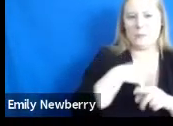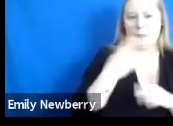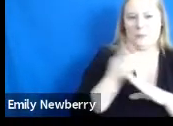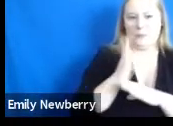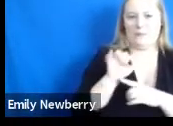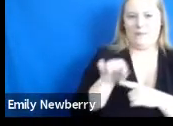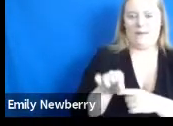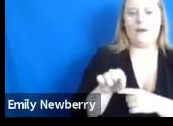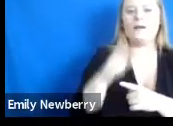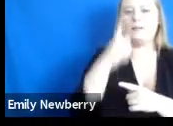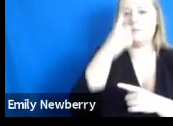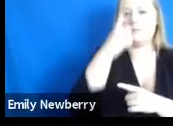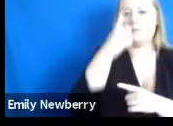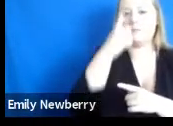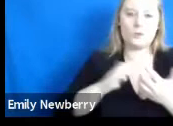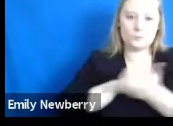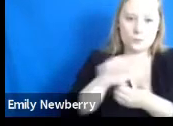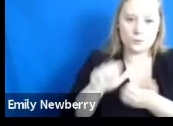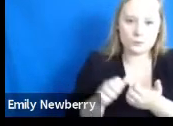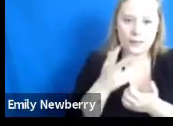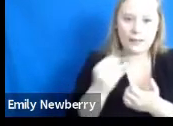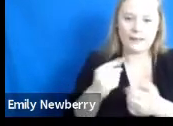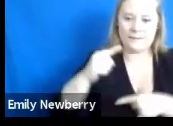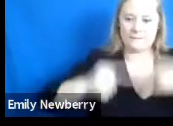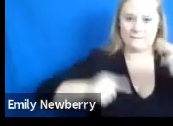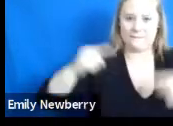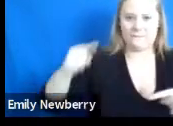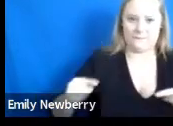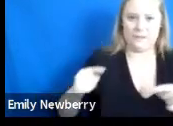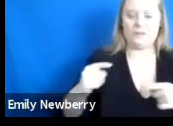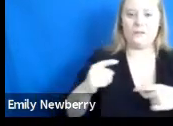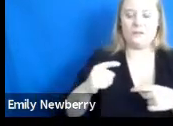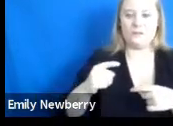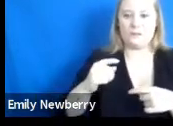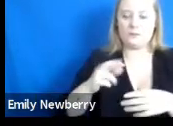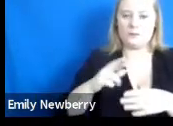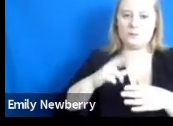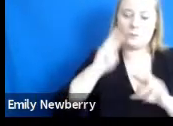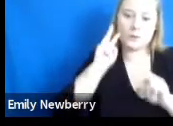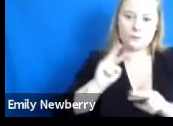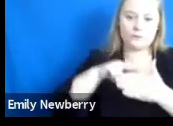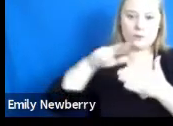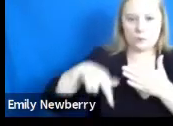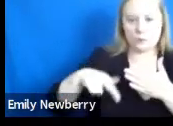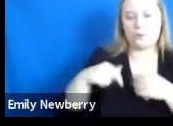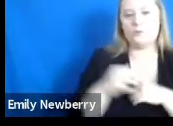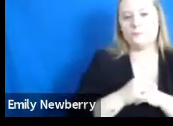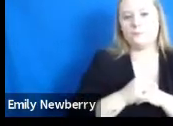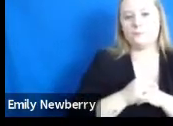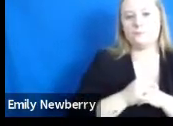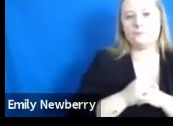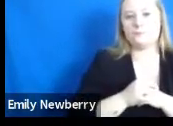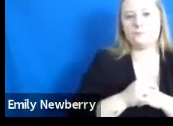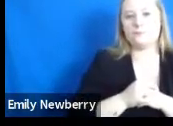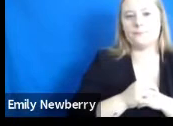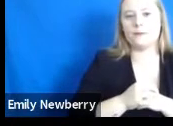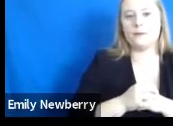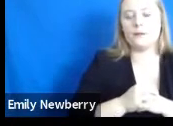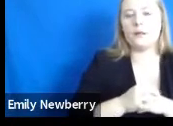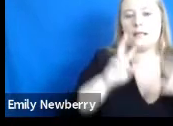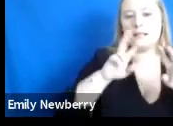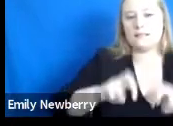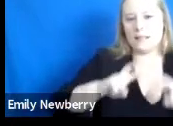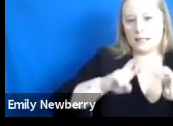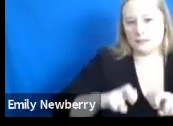and the interferences that we observed in some of our results. All the statistical analysis was done and executed